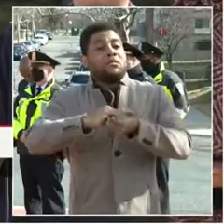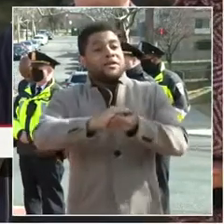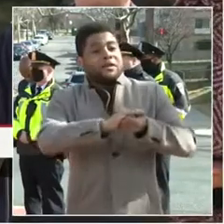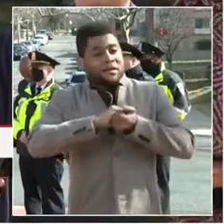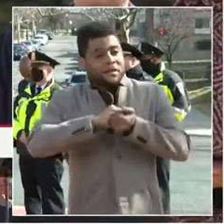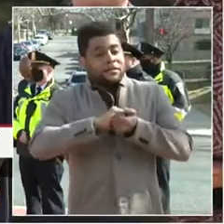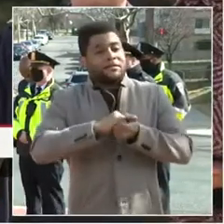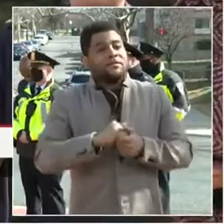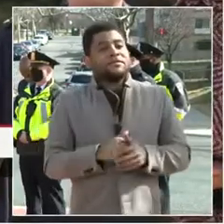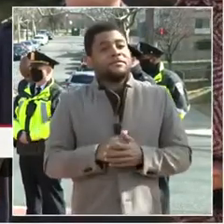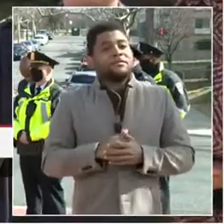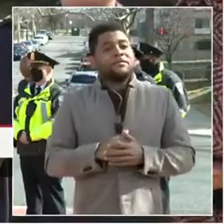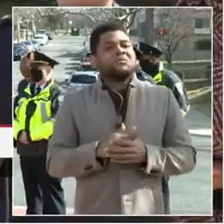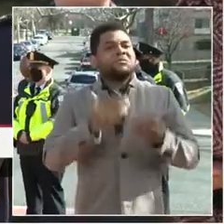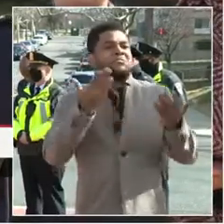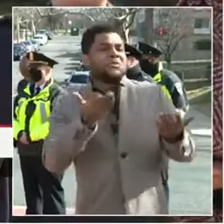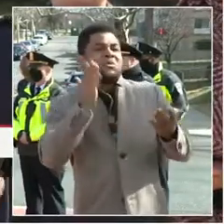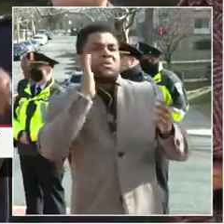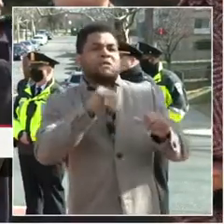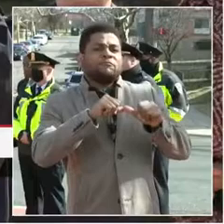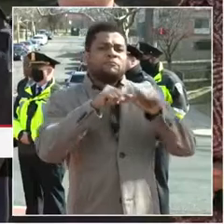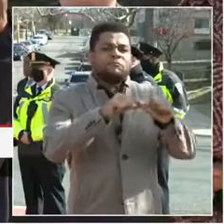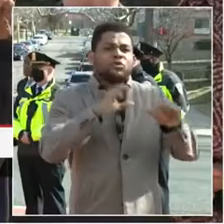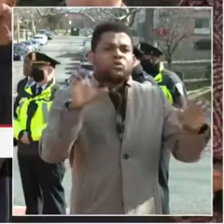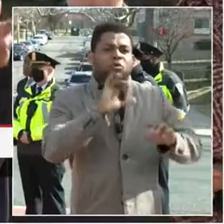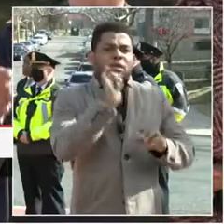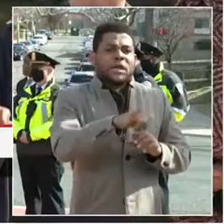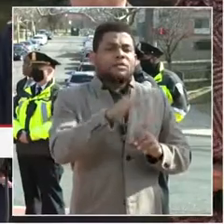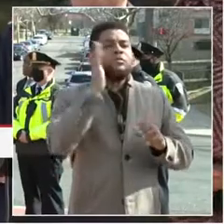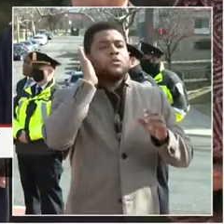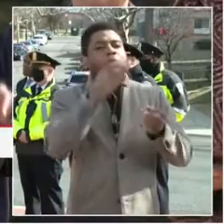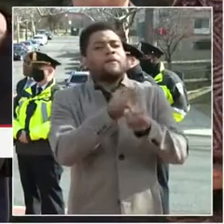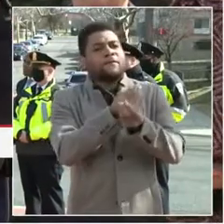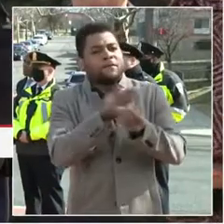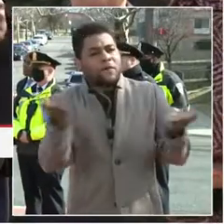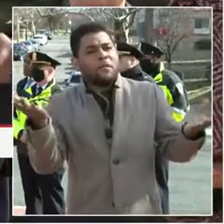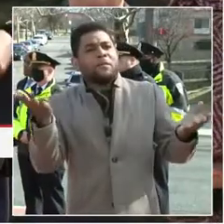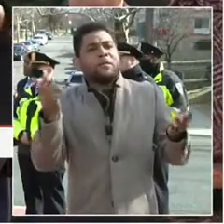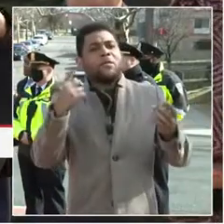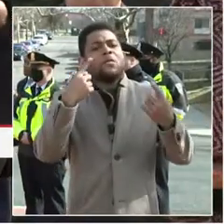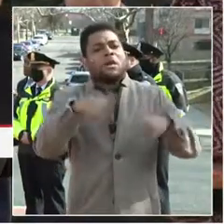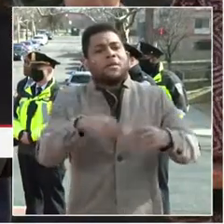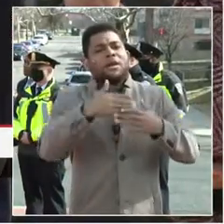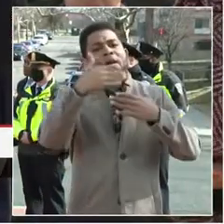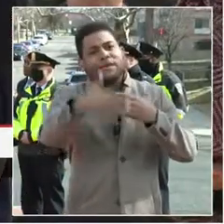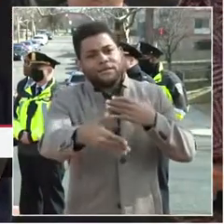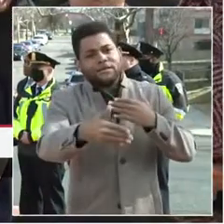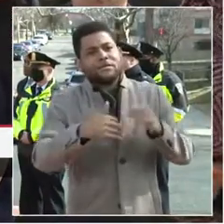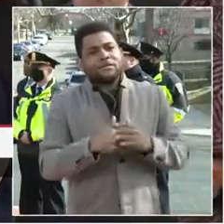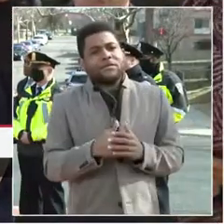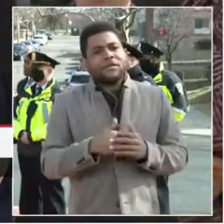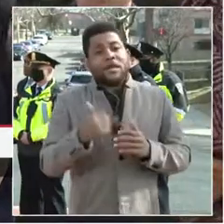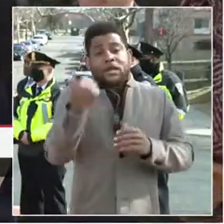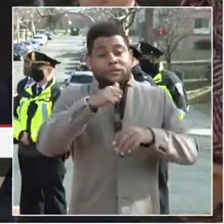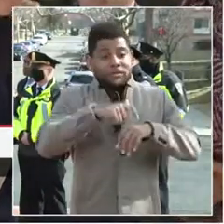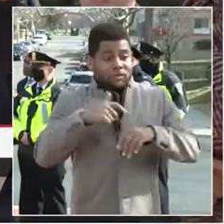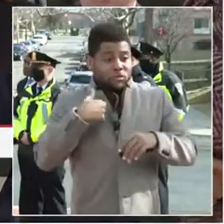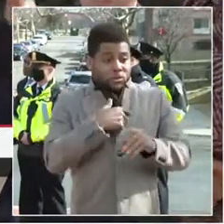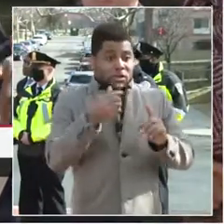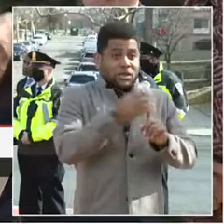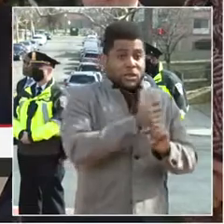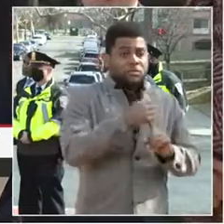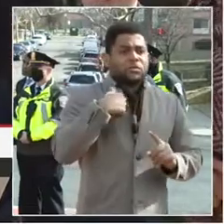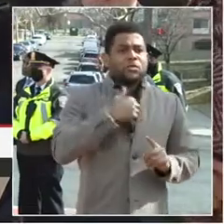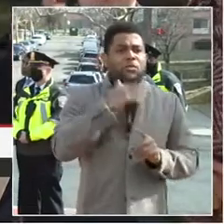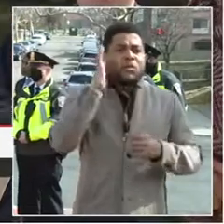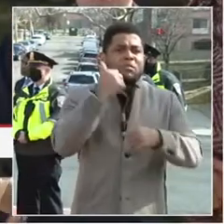space. So we'll continue to do that, and we'll update the public. I'm going to be very intentional. Every time we make these big arrests, I'm going to be very intentional about putting out